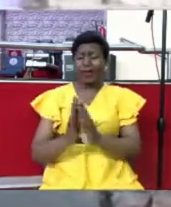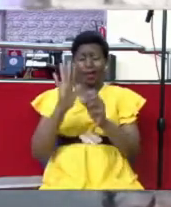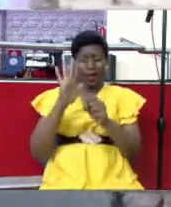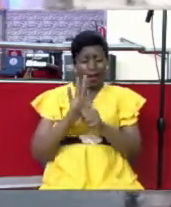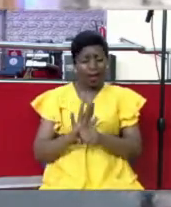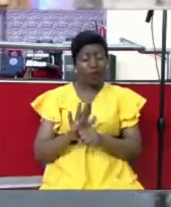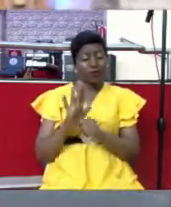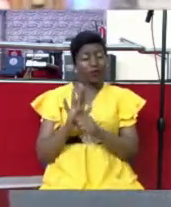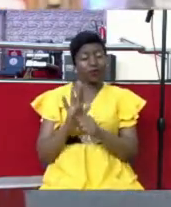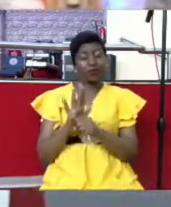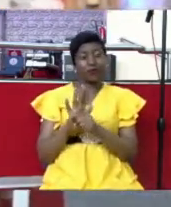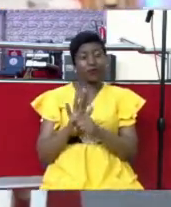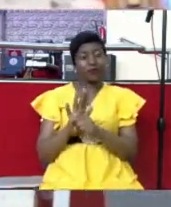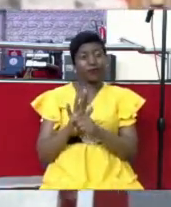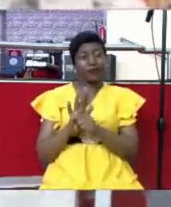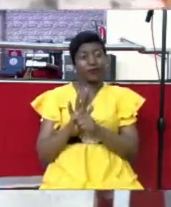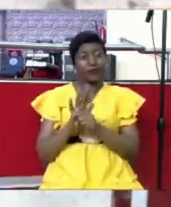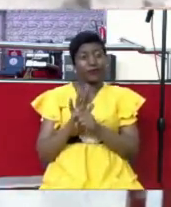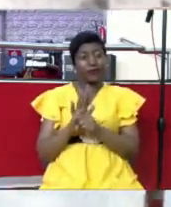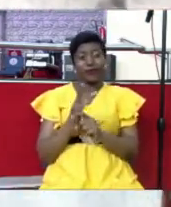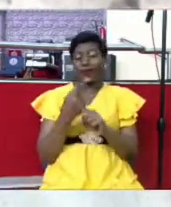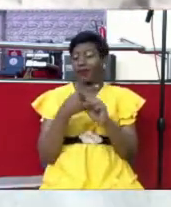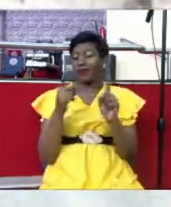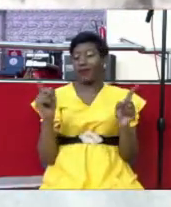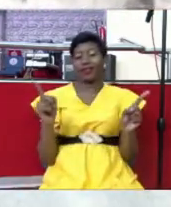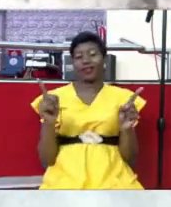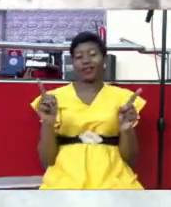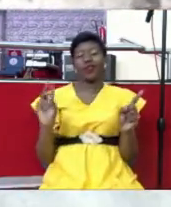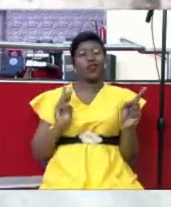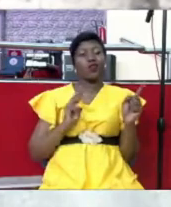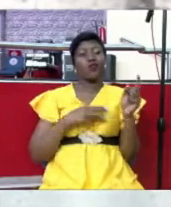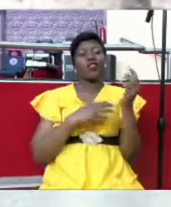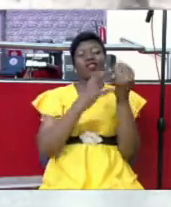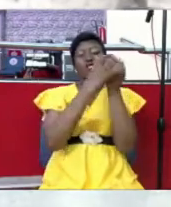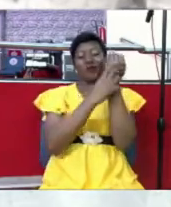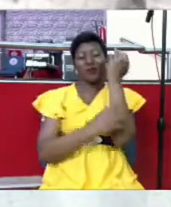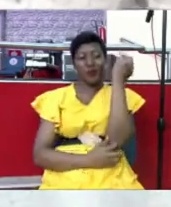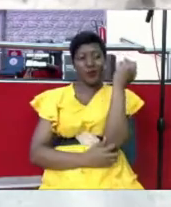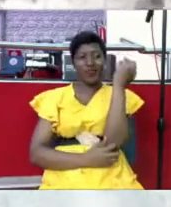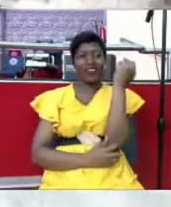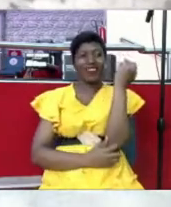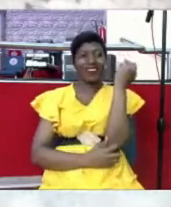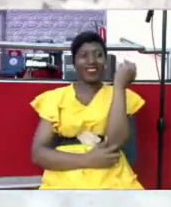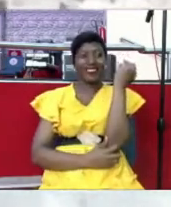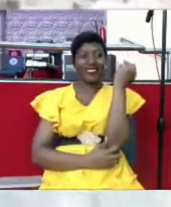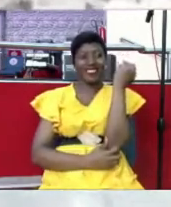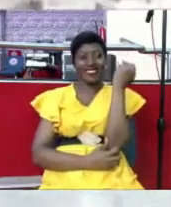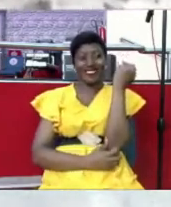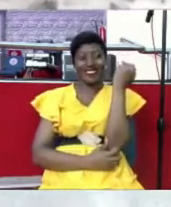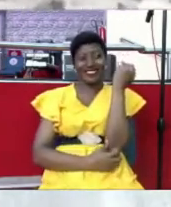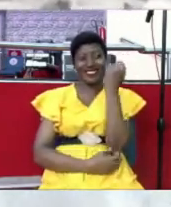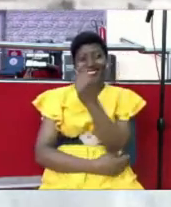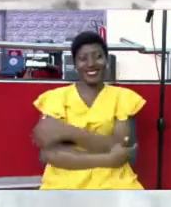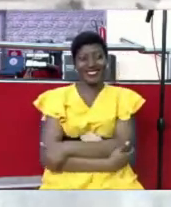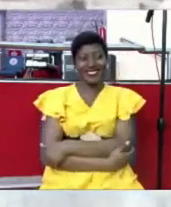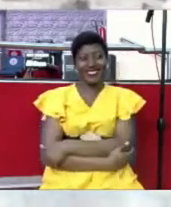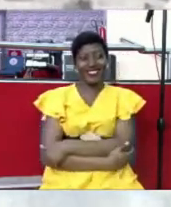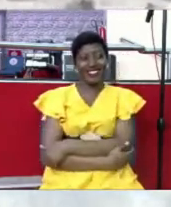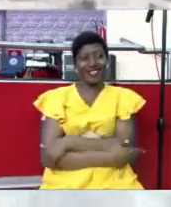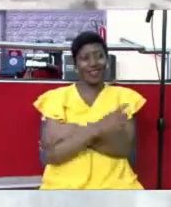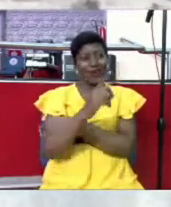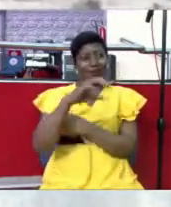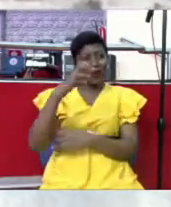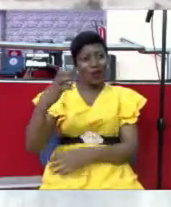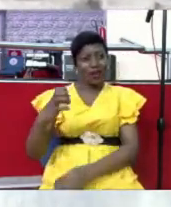mbona tunaomba sana. But we are the most poor. Na sisi ndio maskini sana. Umewahi kujiuliza hilo